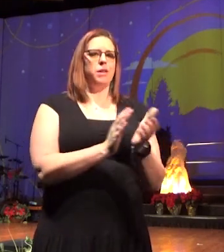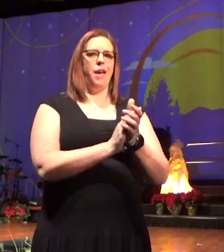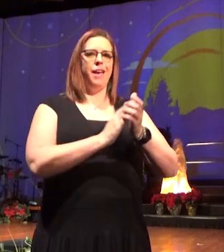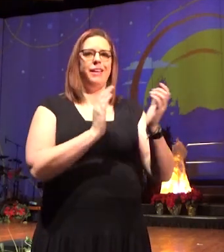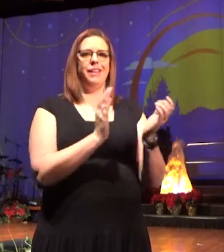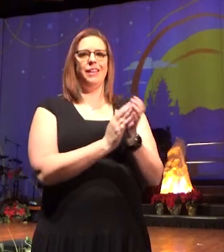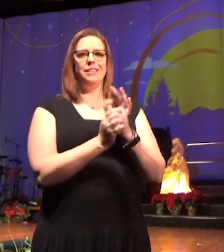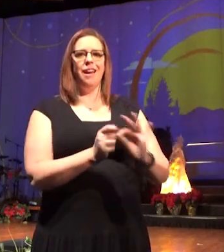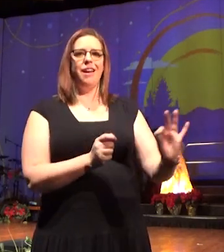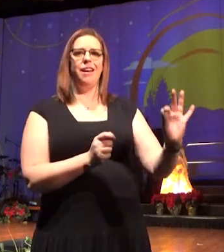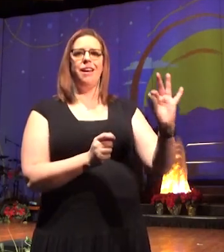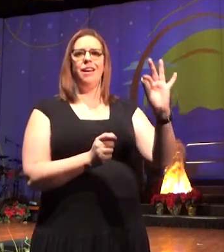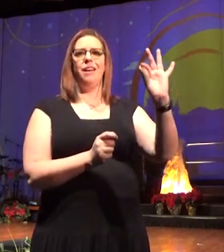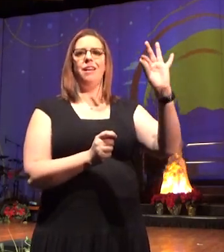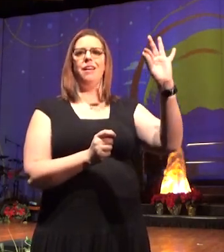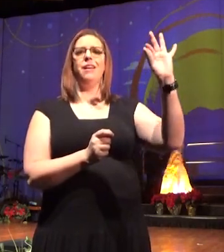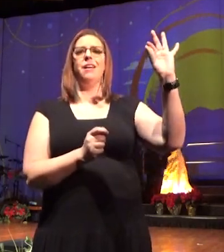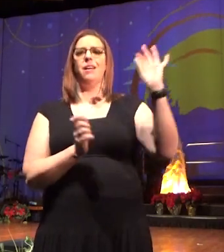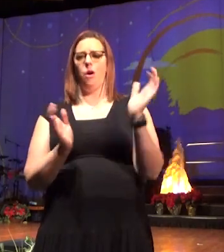Oh yeah, yeah.